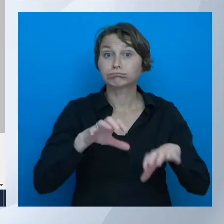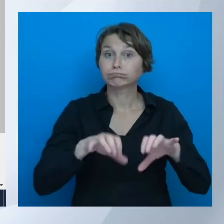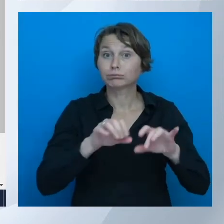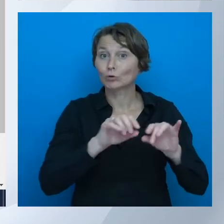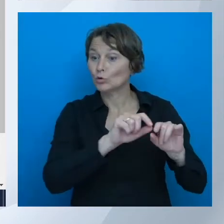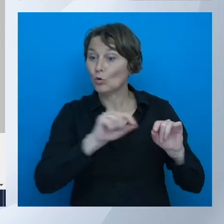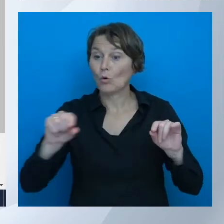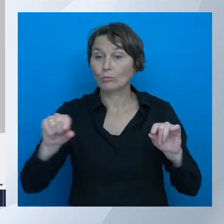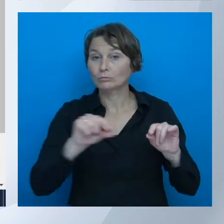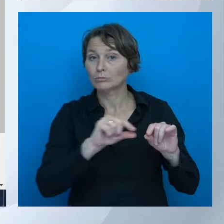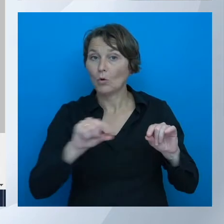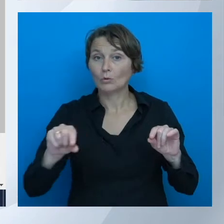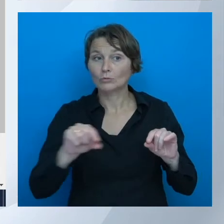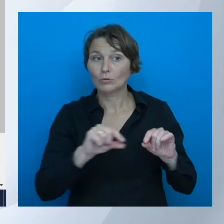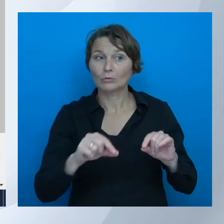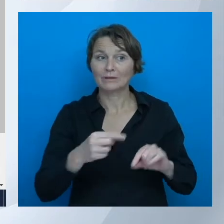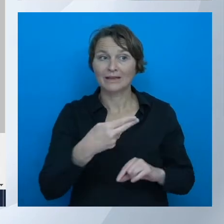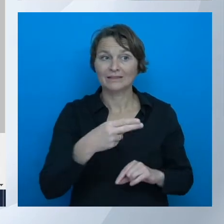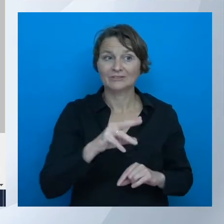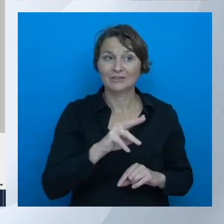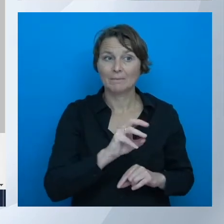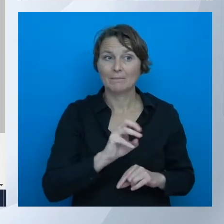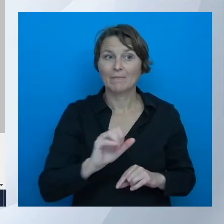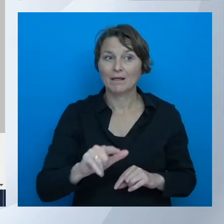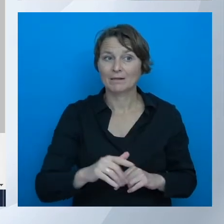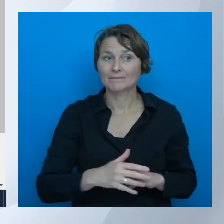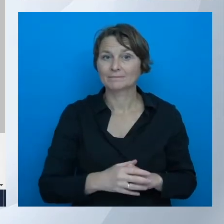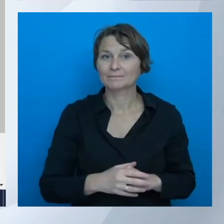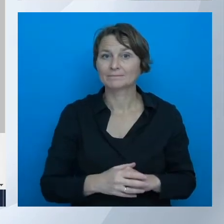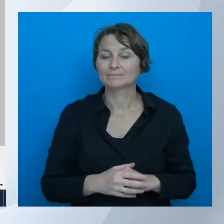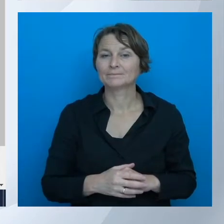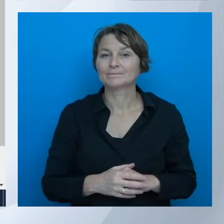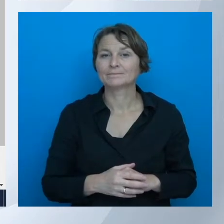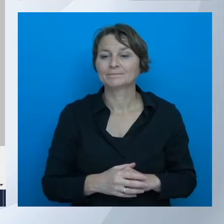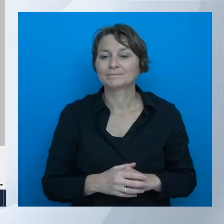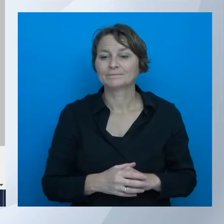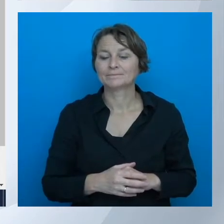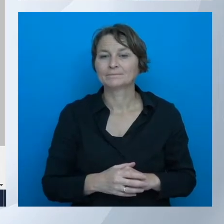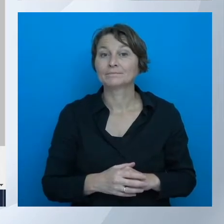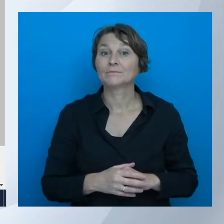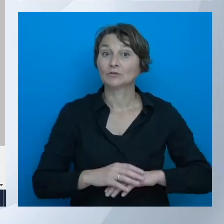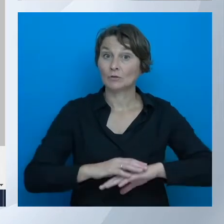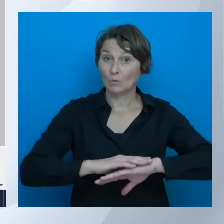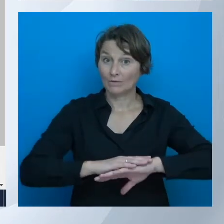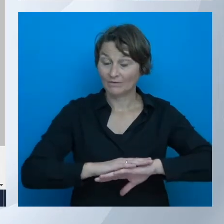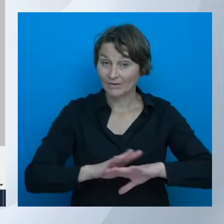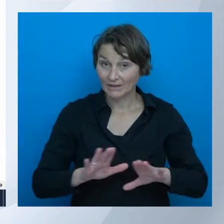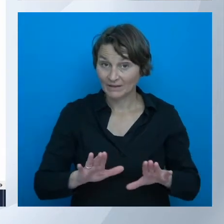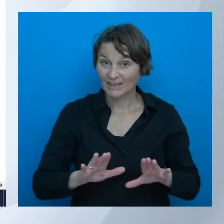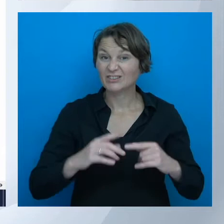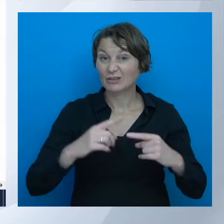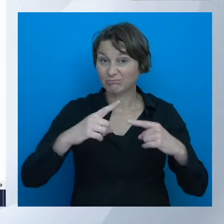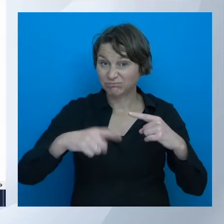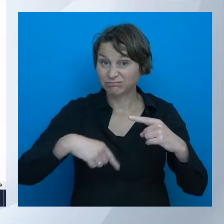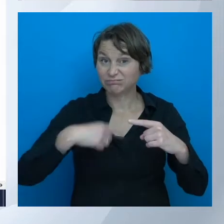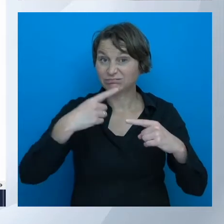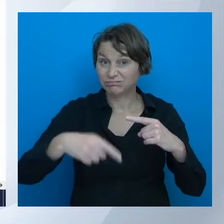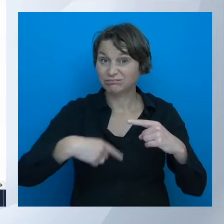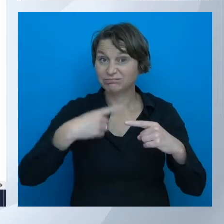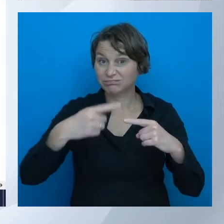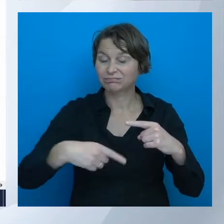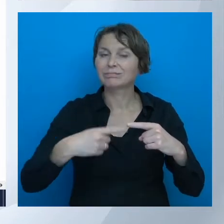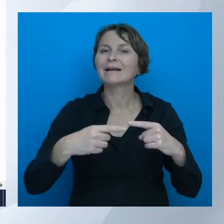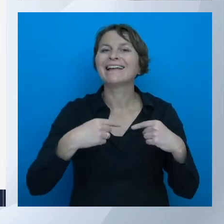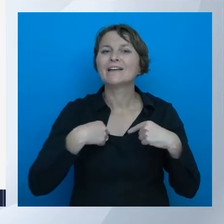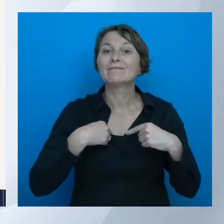HTML content to my site. Now, once this is run, what actually happens is that if I go back, you